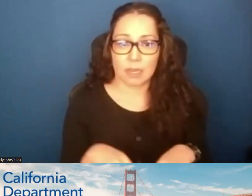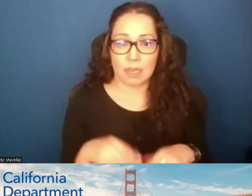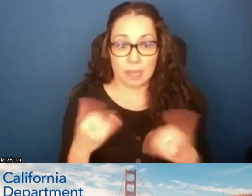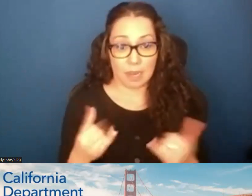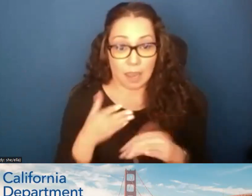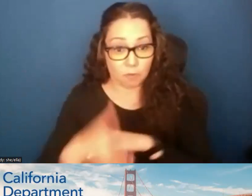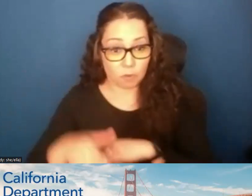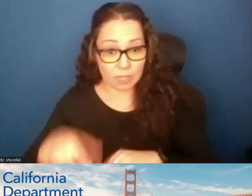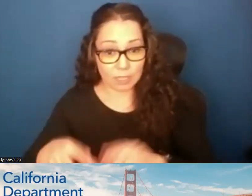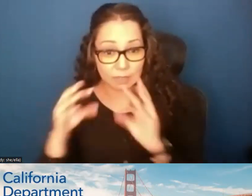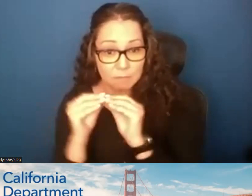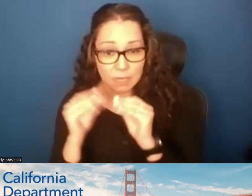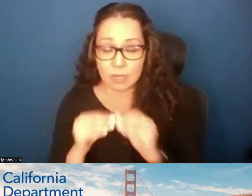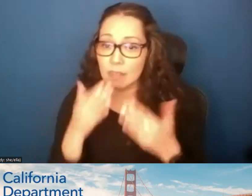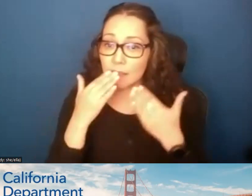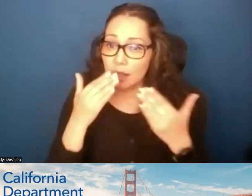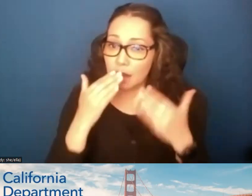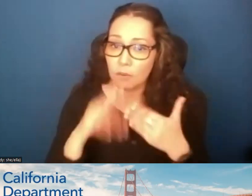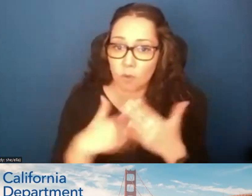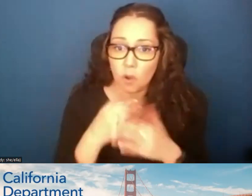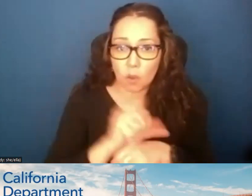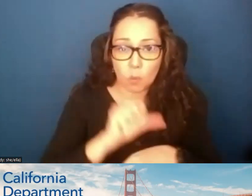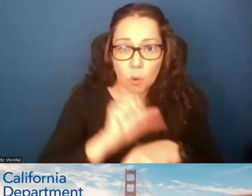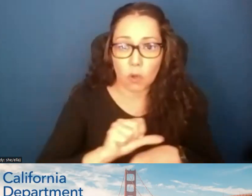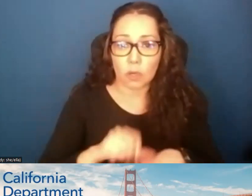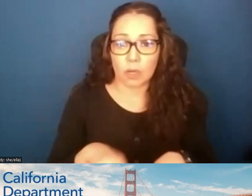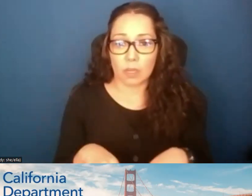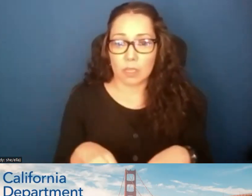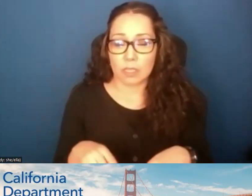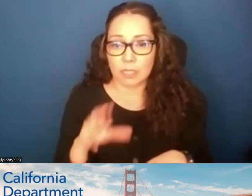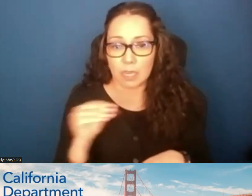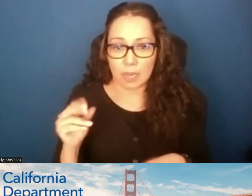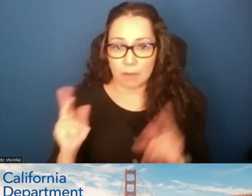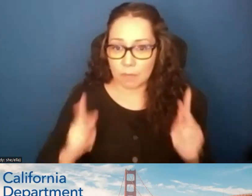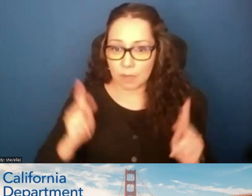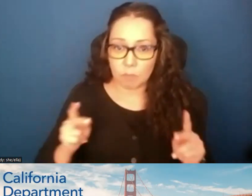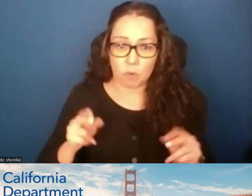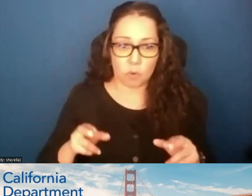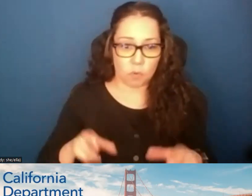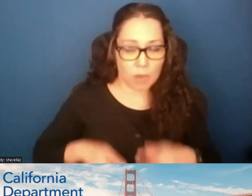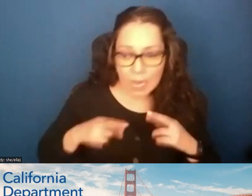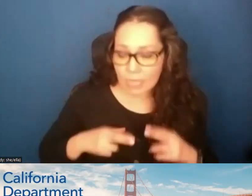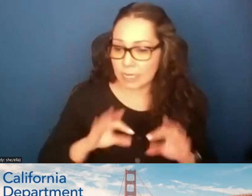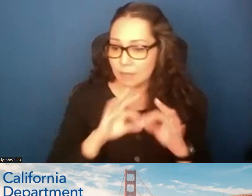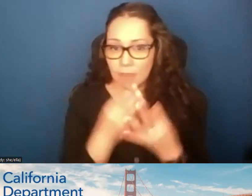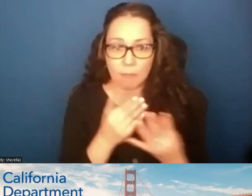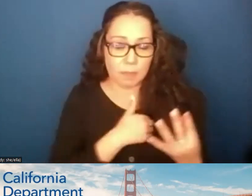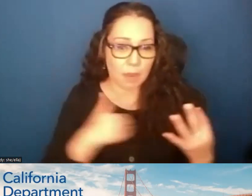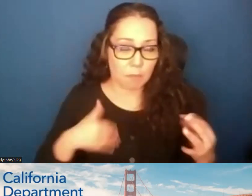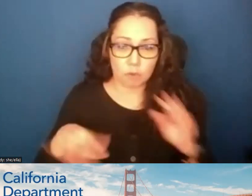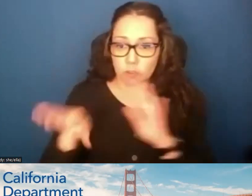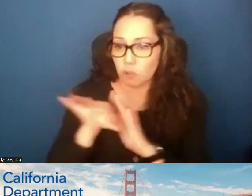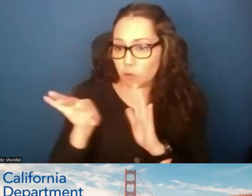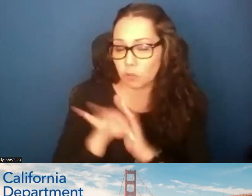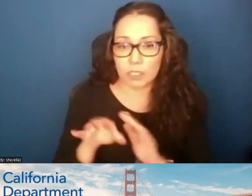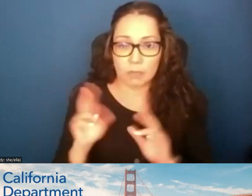I'd really like to thank all the workgroup members and members of the public who are residents or friends, family members or chosen family of residents